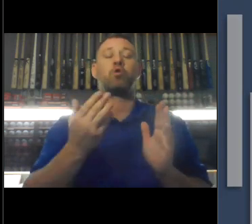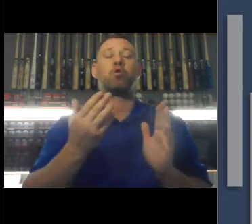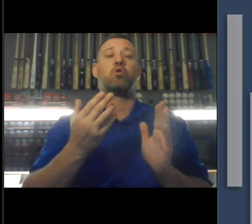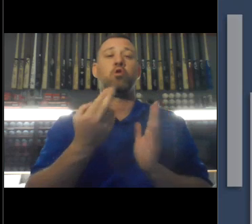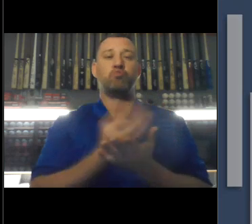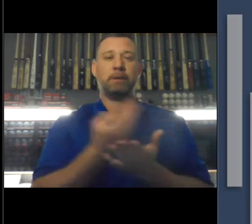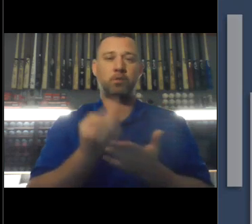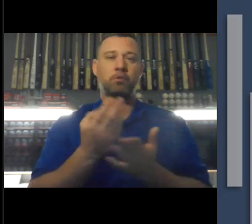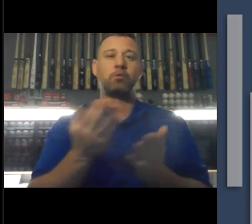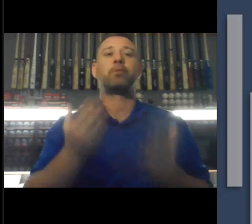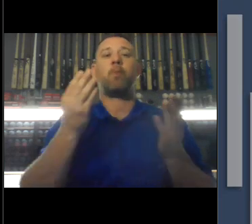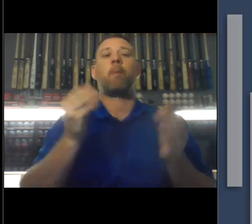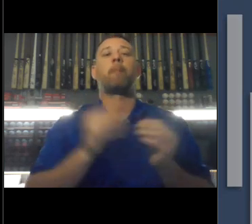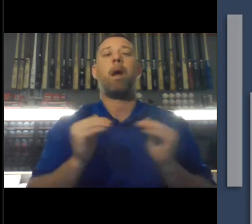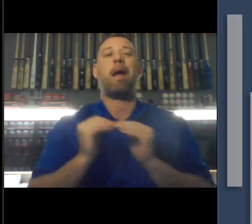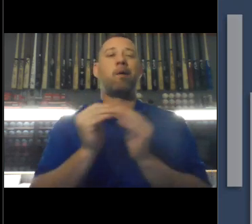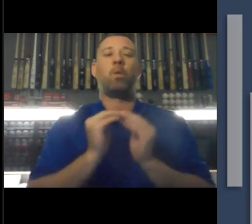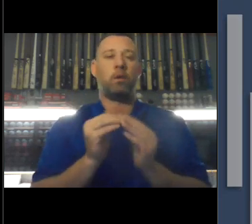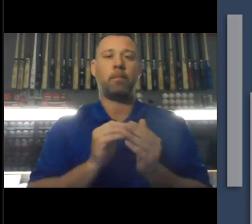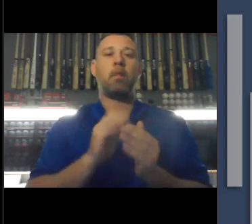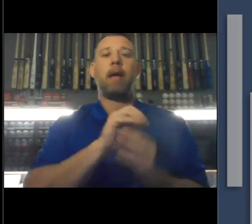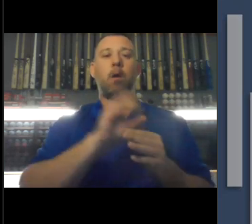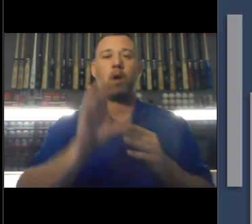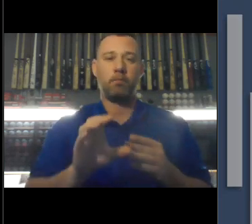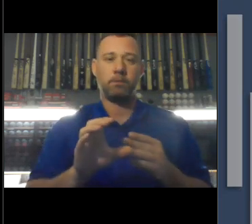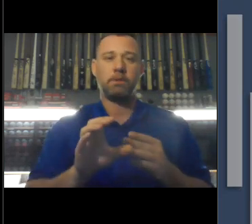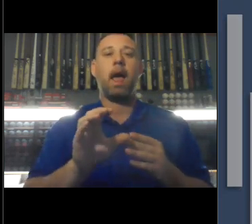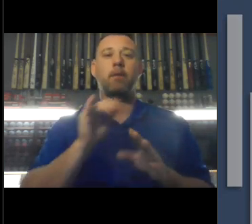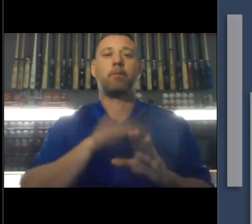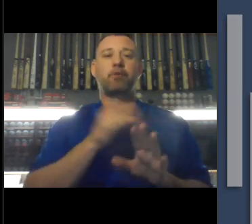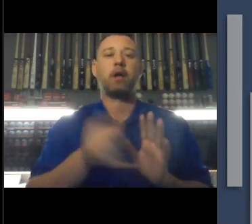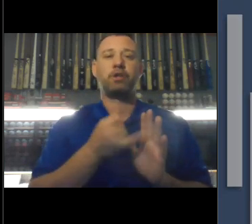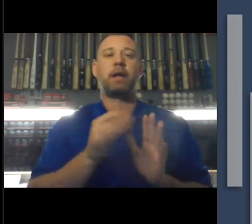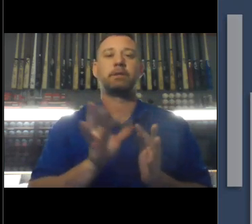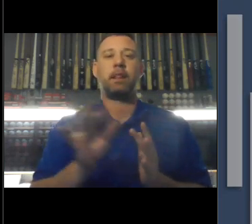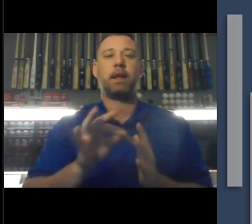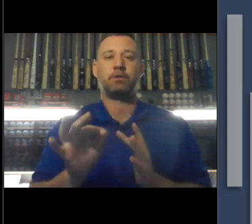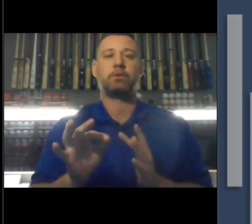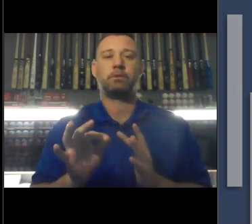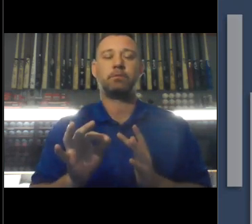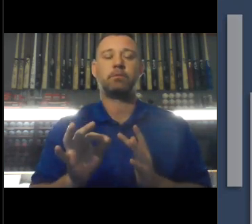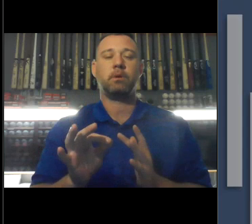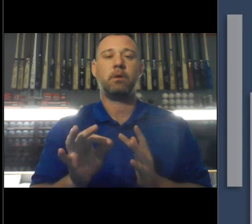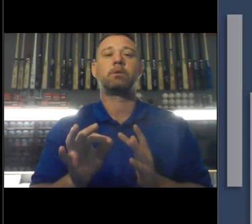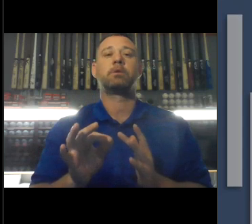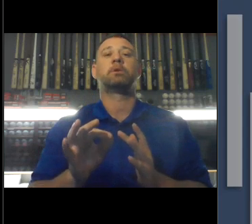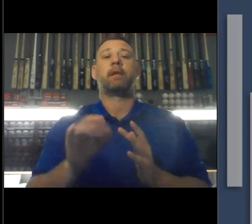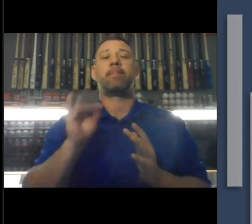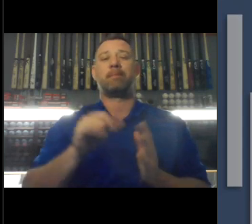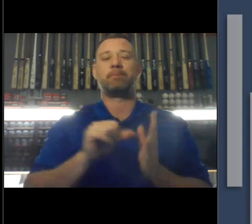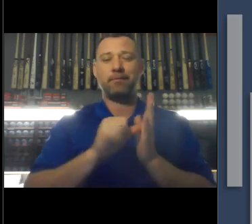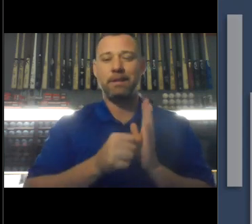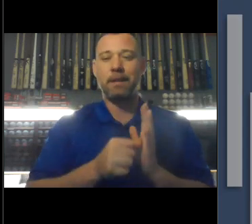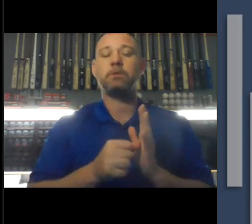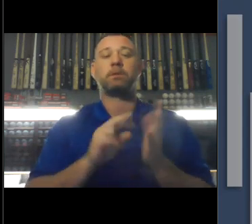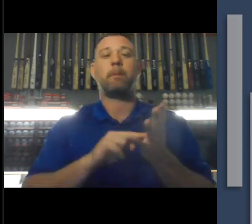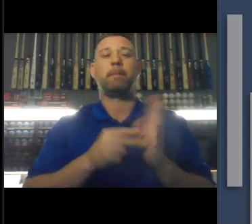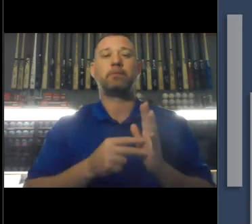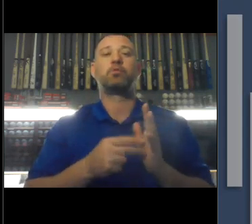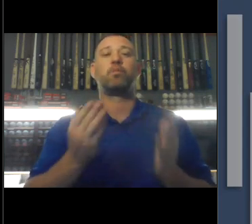equitable outcomes in project selection. Additionally, zero emission infrastructure has been emphasized as a means to promote